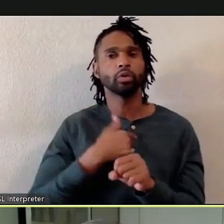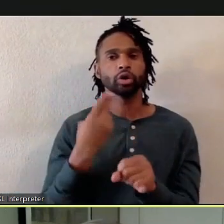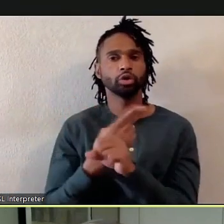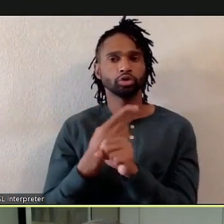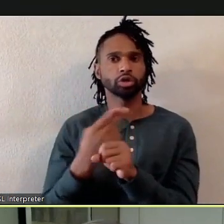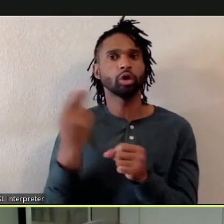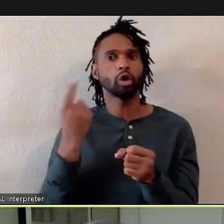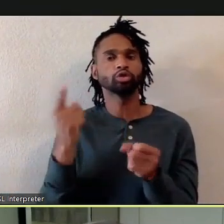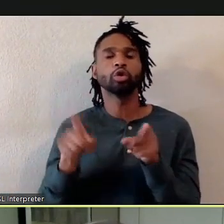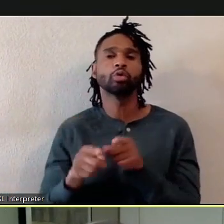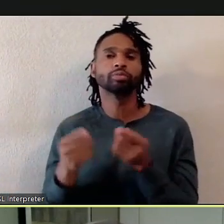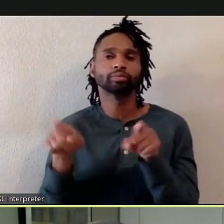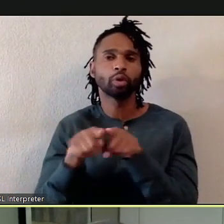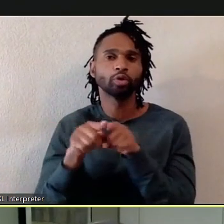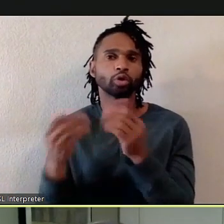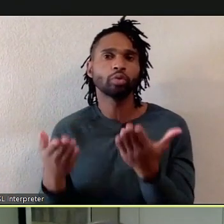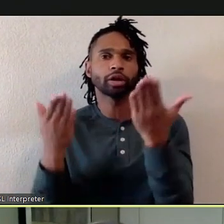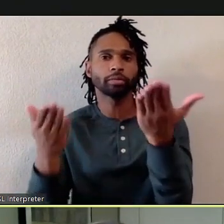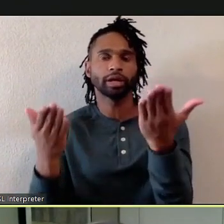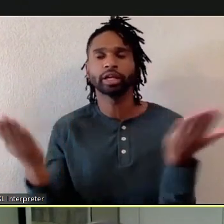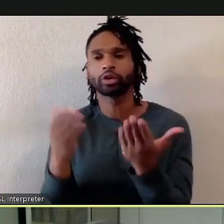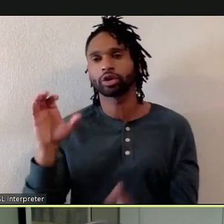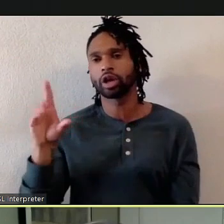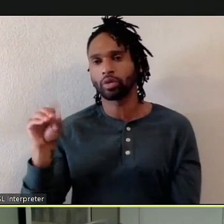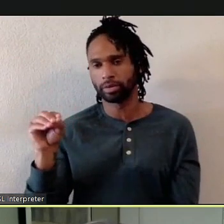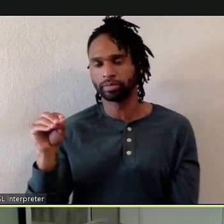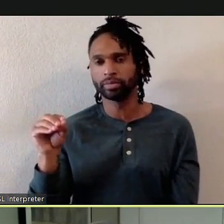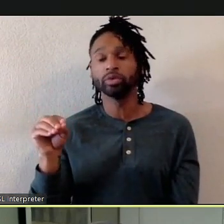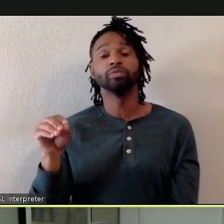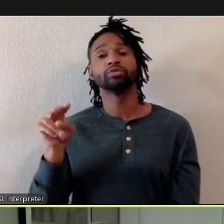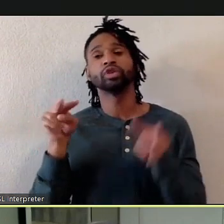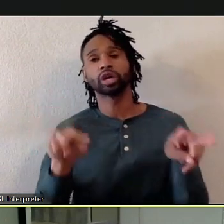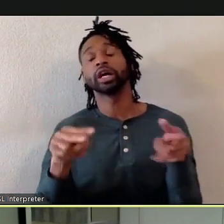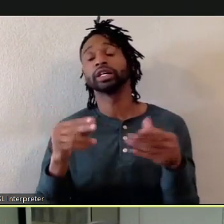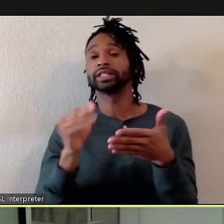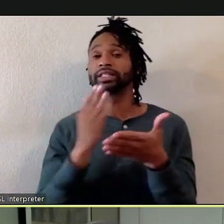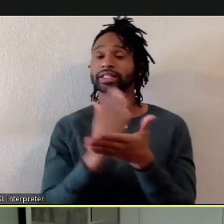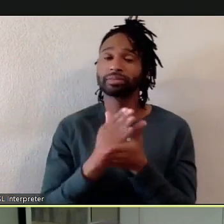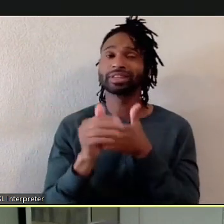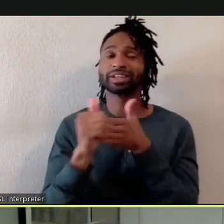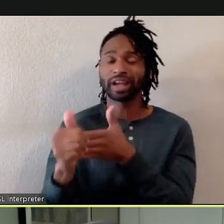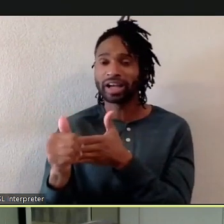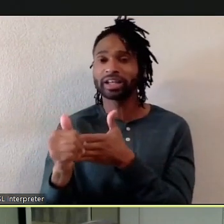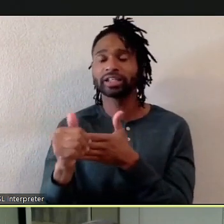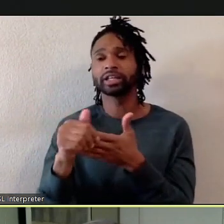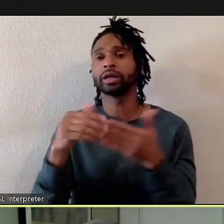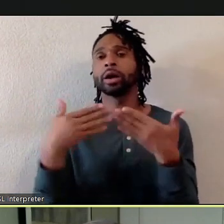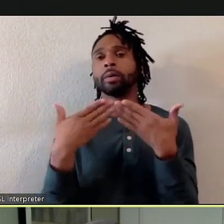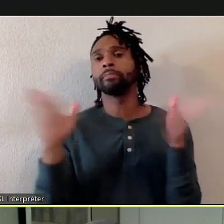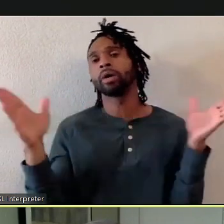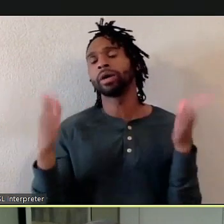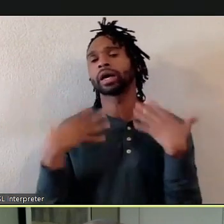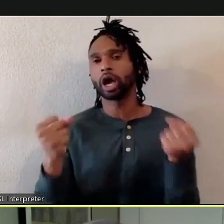recommending in the state. So if you look at some of the guidance in the public health order, you'll